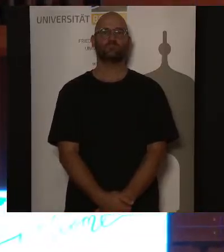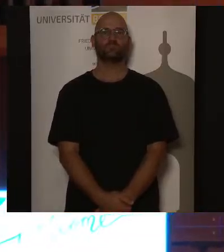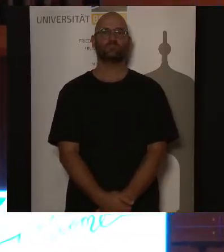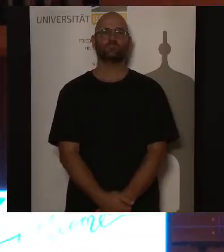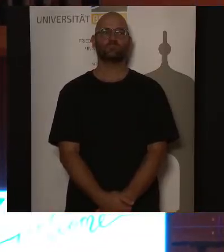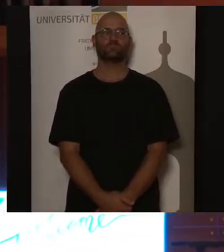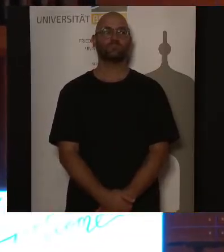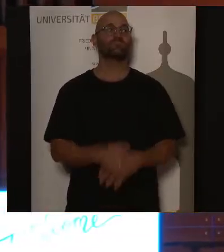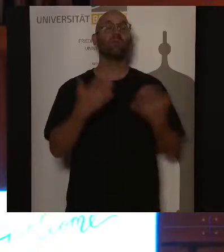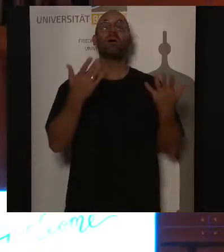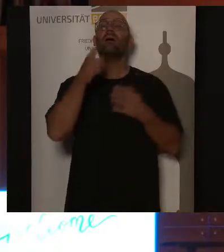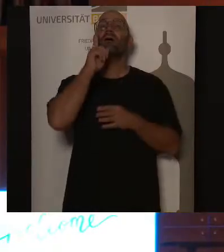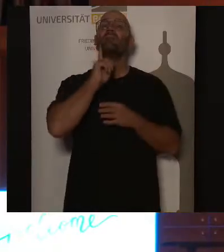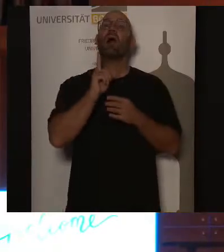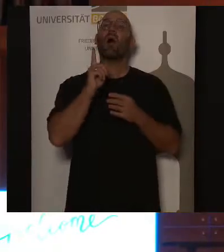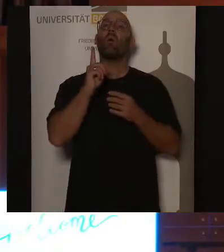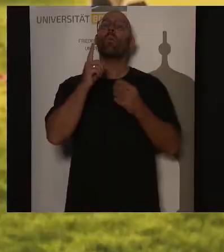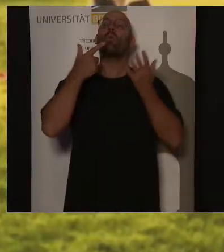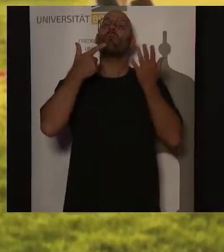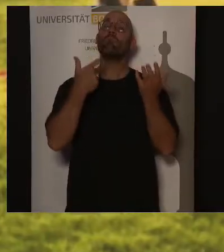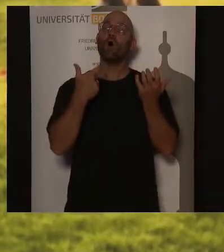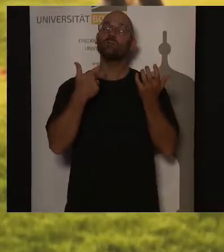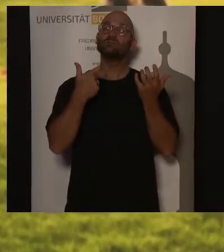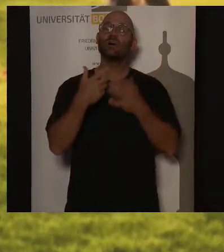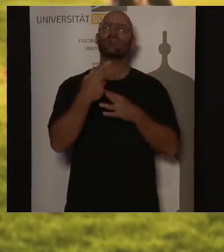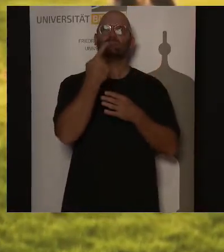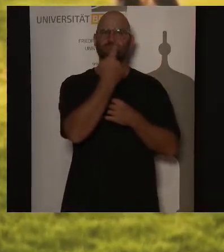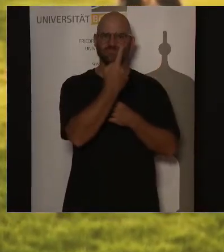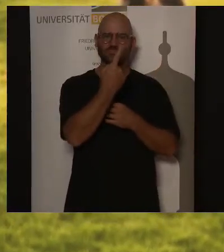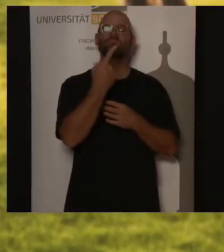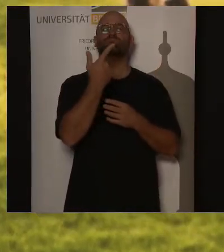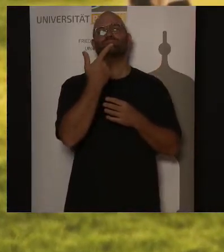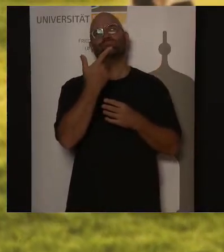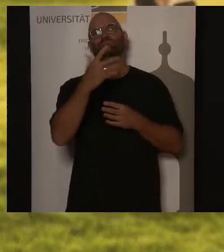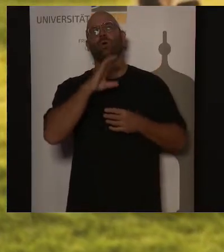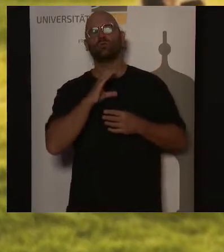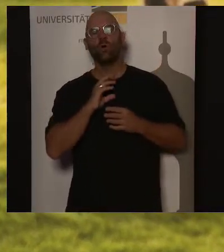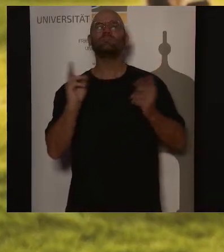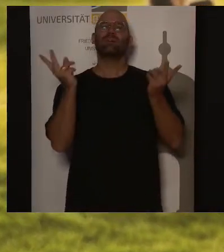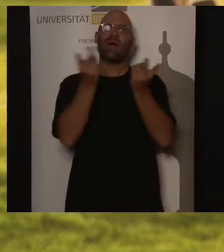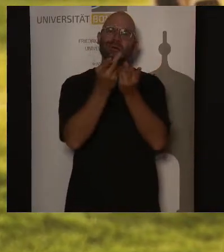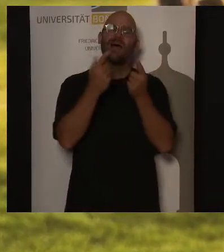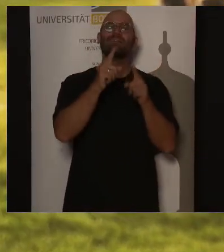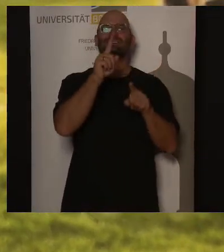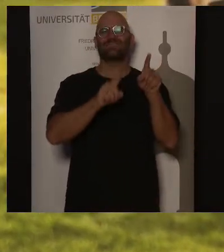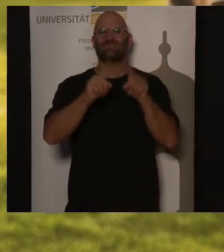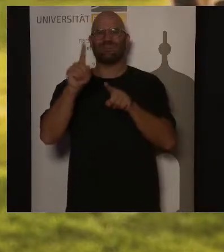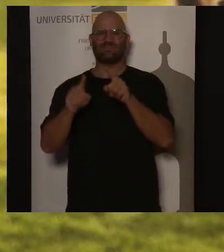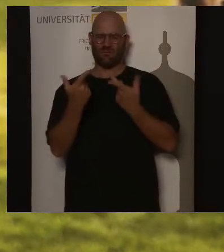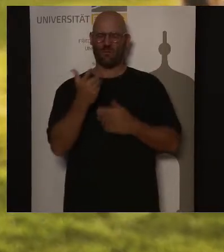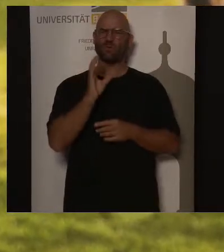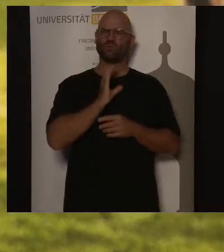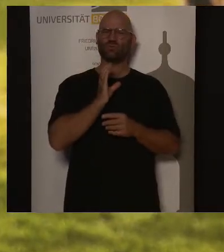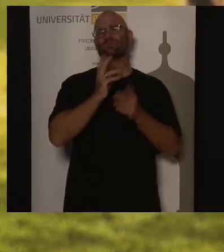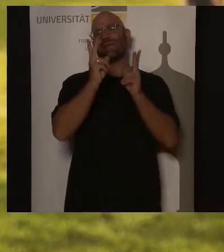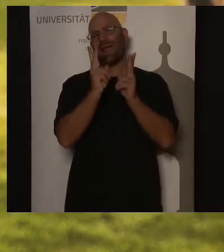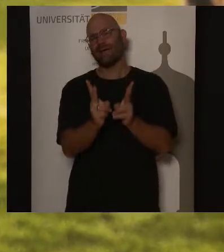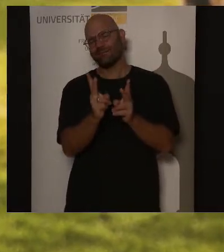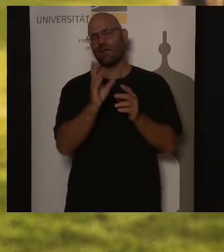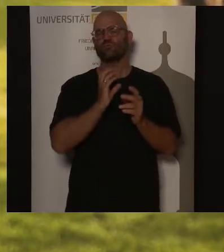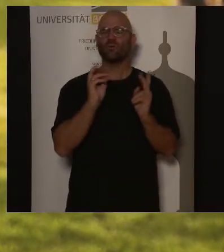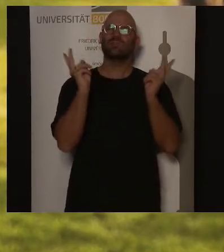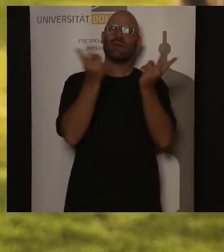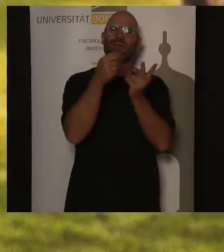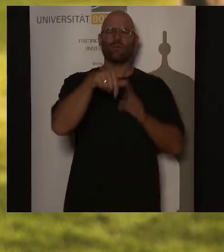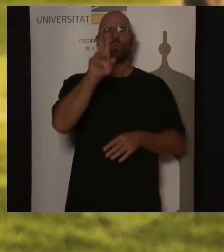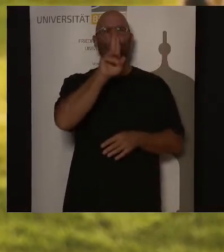Ja, Frau Förster. Ms. Förster, you're the Vice Rector for Equal Opportunity and Diversity. What does equal opportunity at the